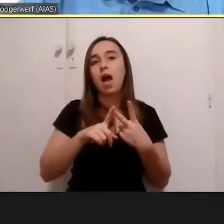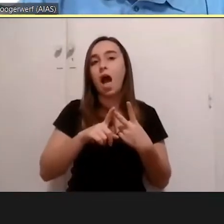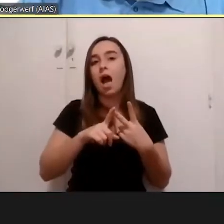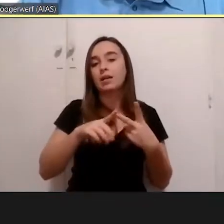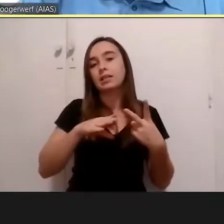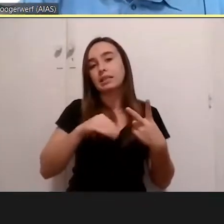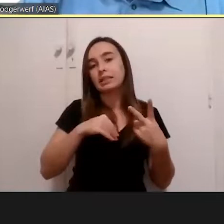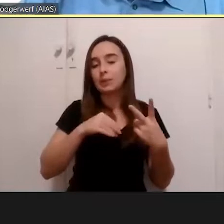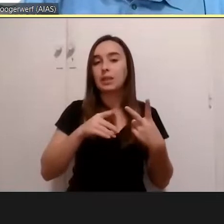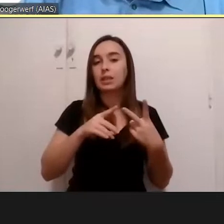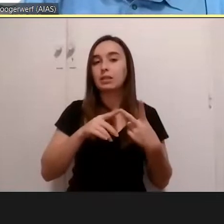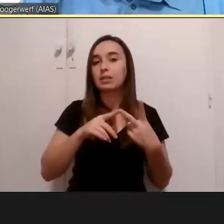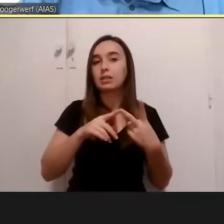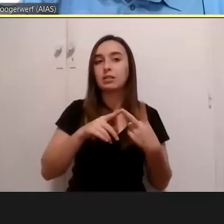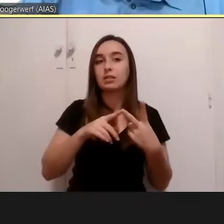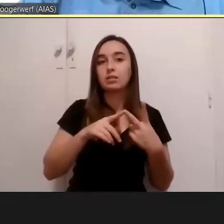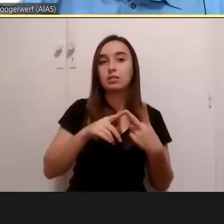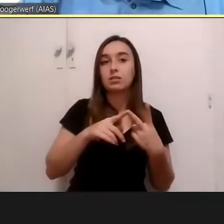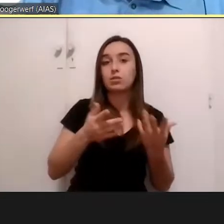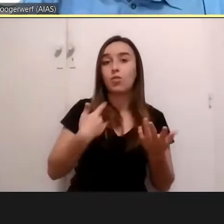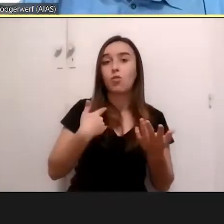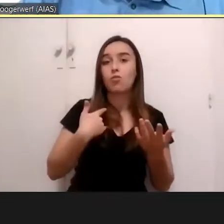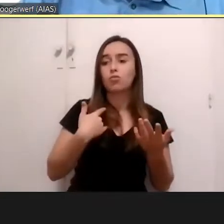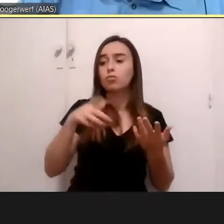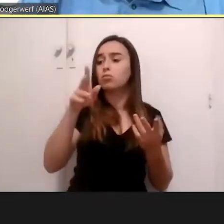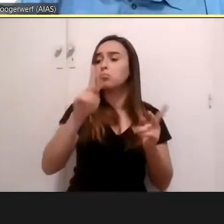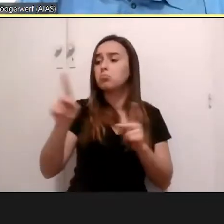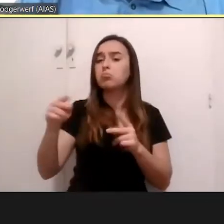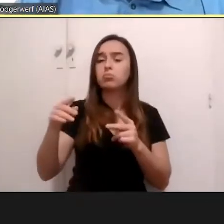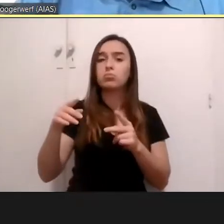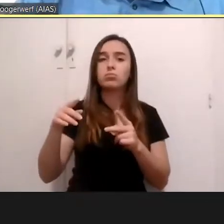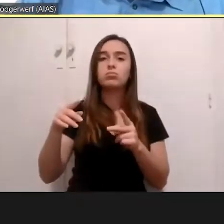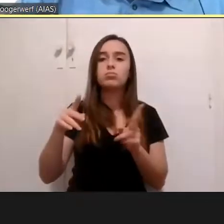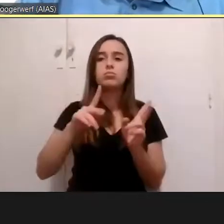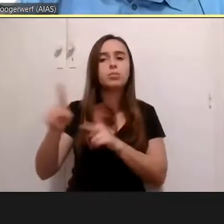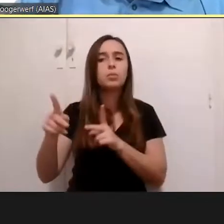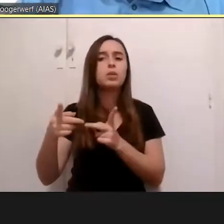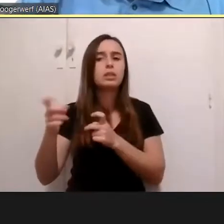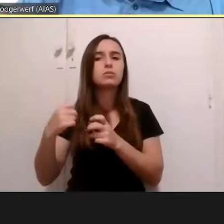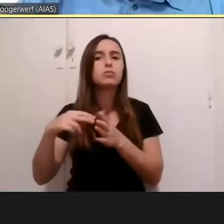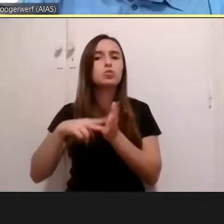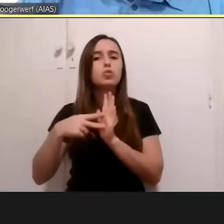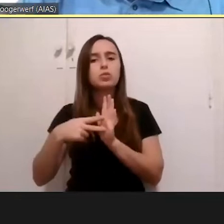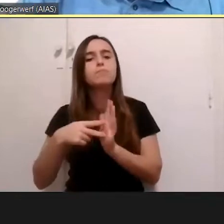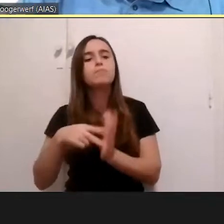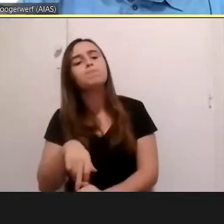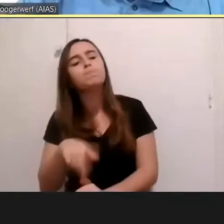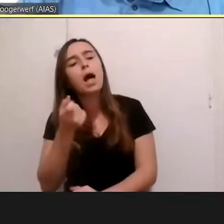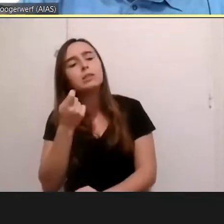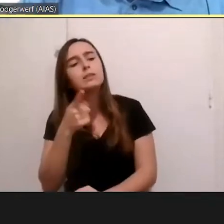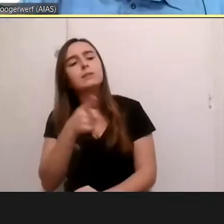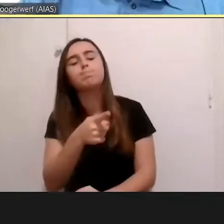word solution that we also use a lot. Have to accept that solution as being actually of